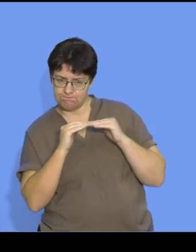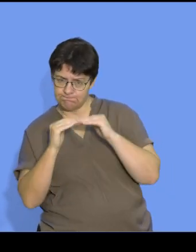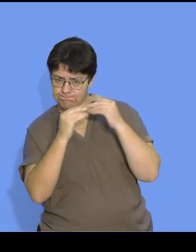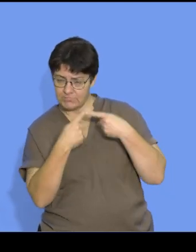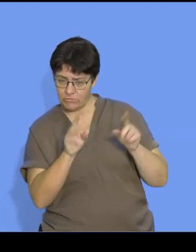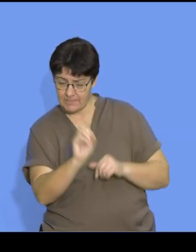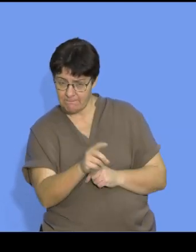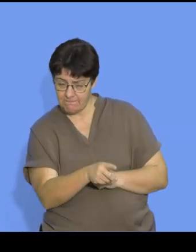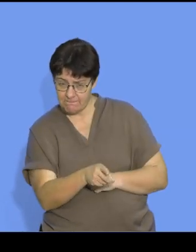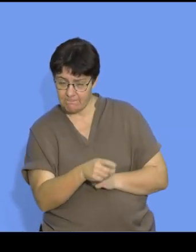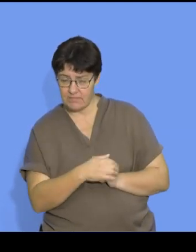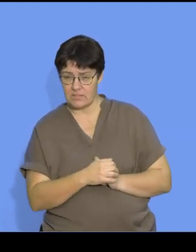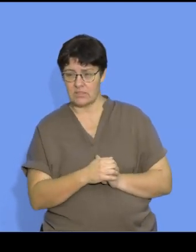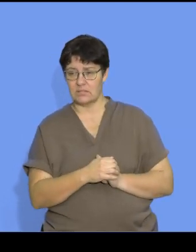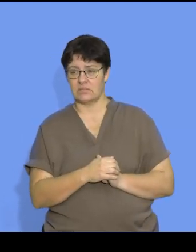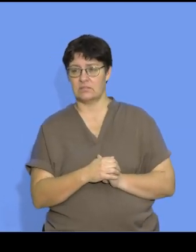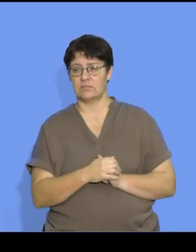common difference.